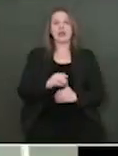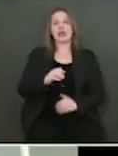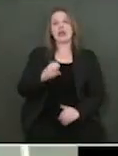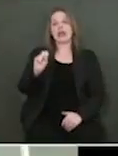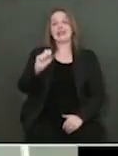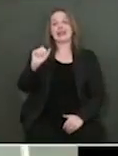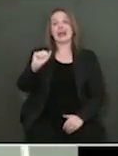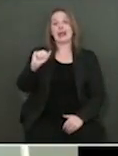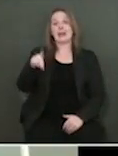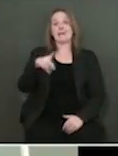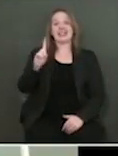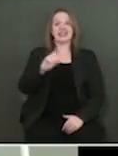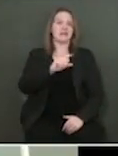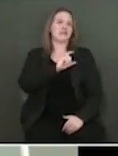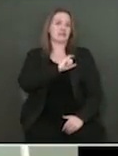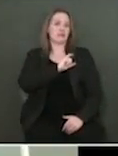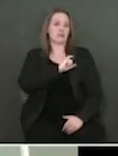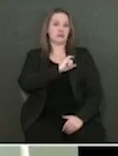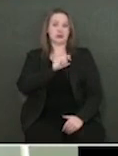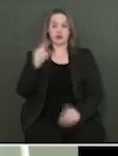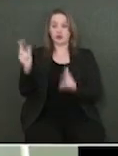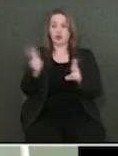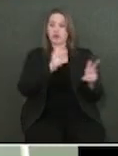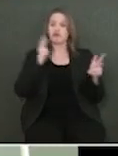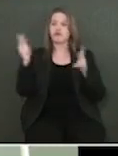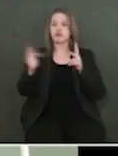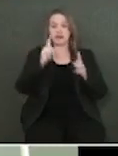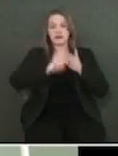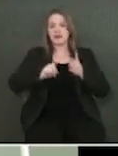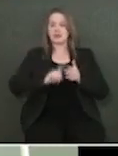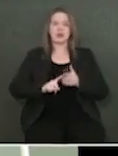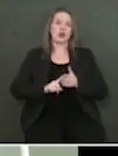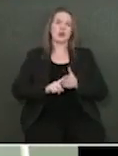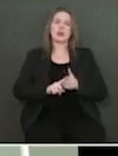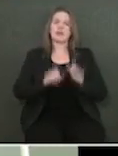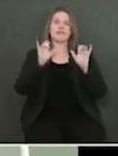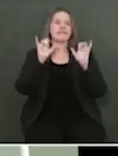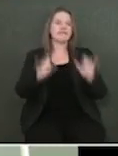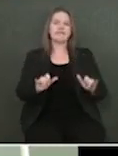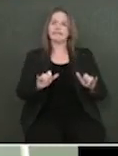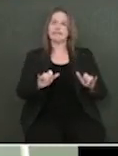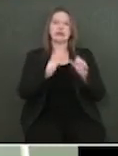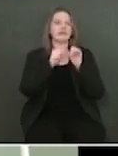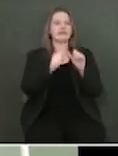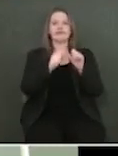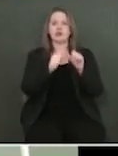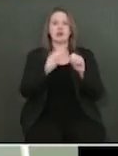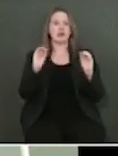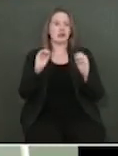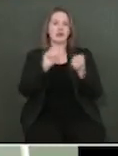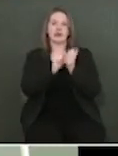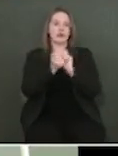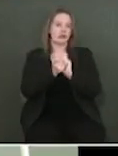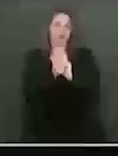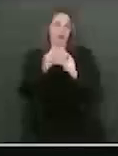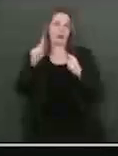SAPD patrol and investigative activities will continue unchanged during a cold weather event.